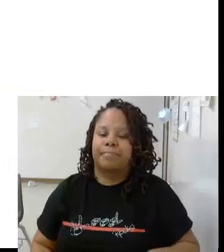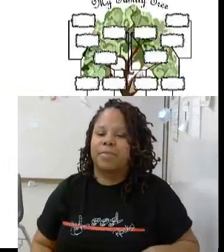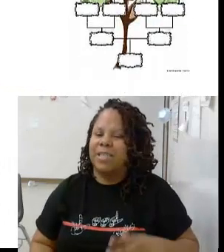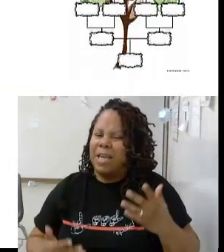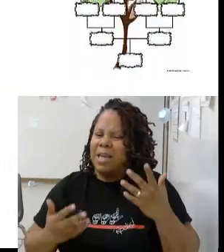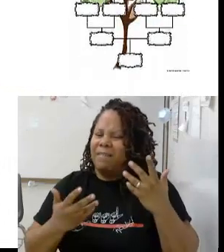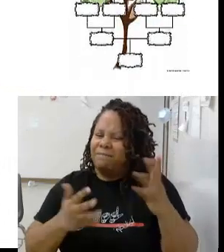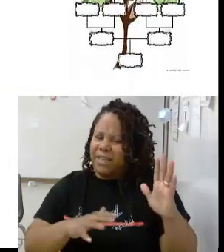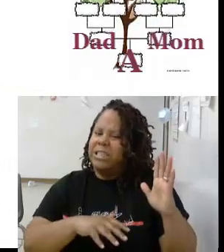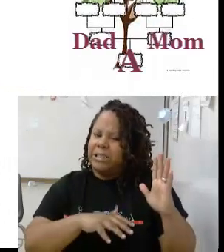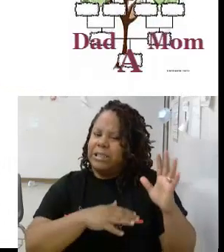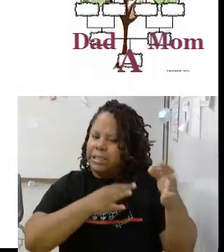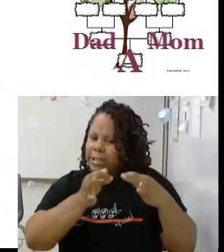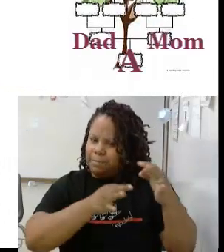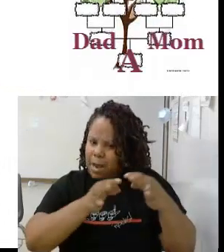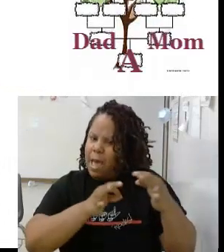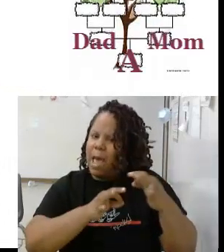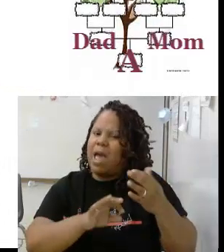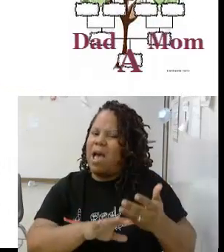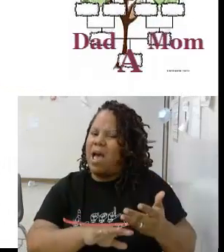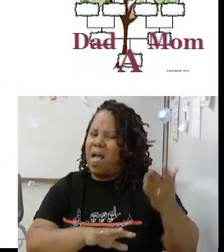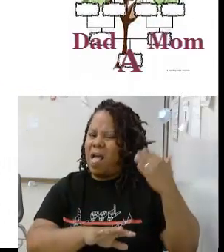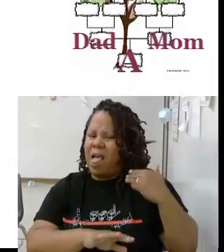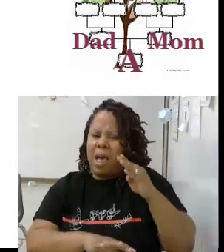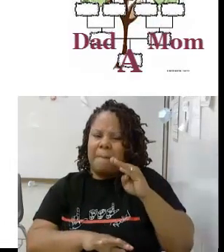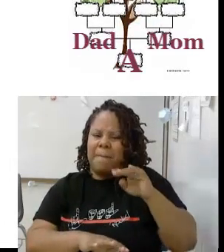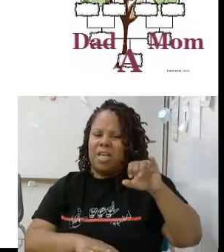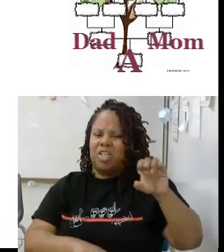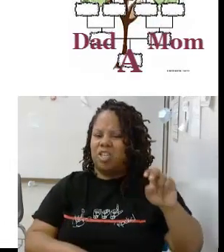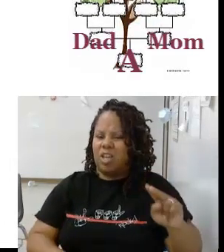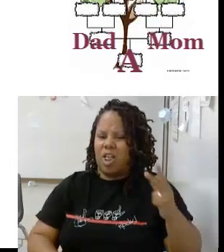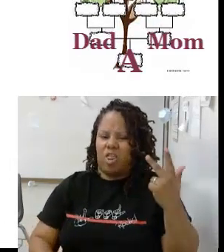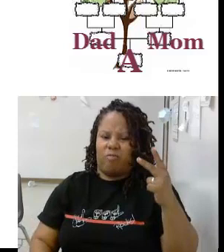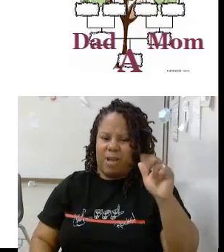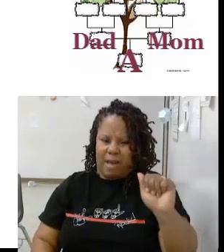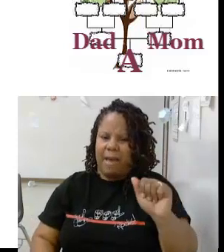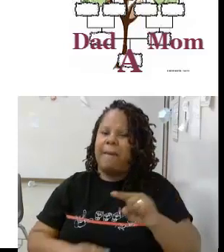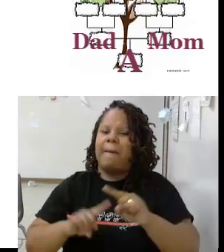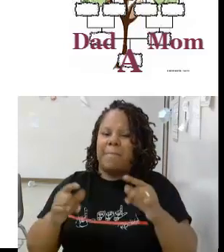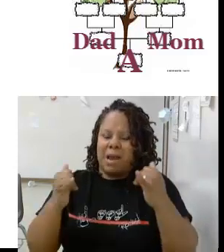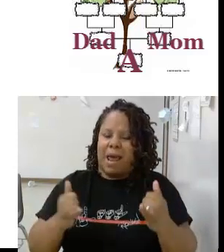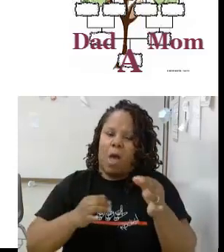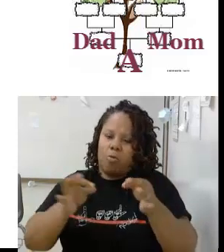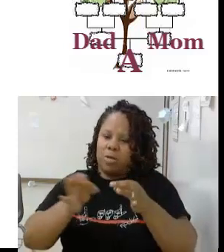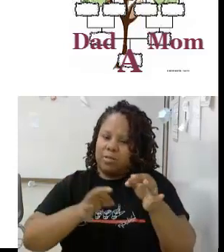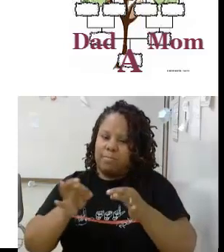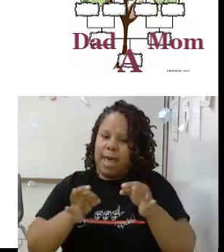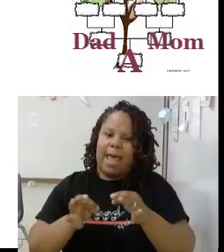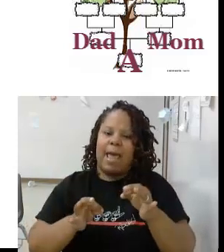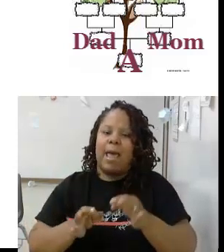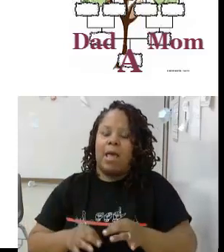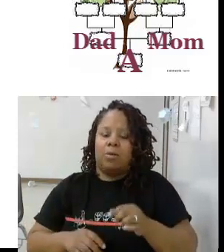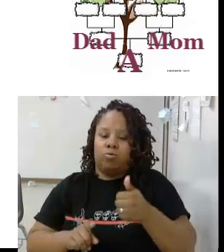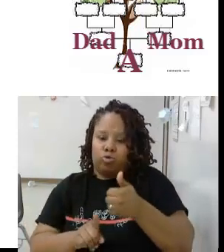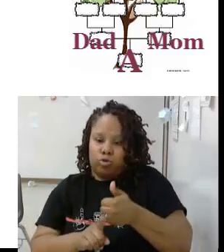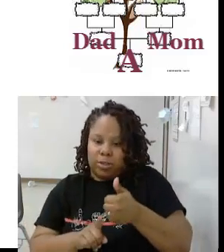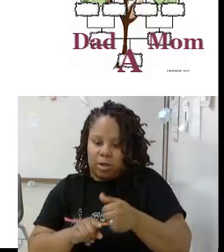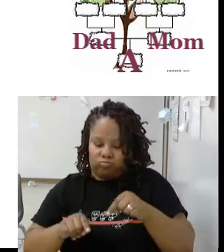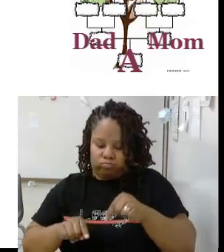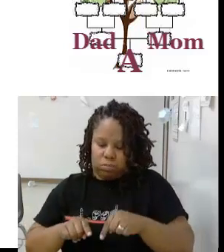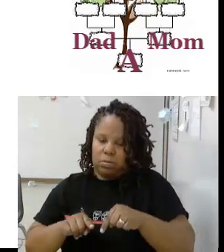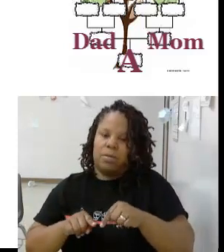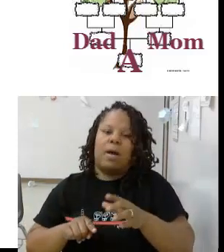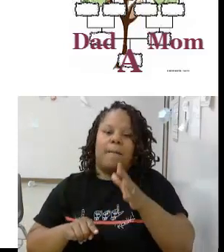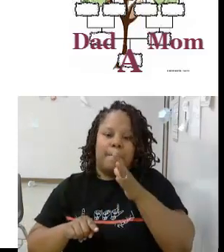going to focus on our ancestry, family tree that goes beyond your parents. You have to look at it as though it's a family